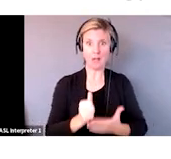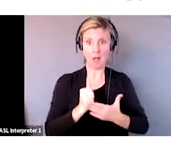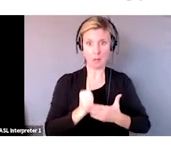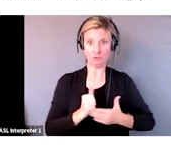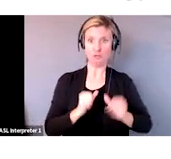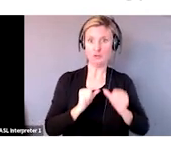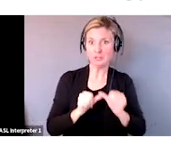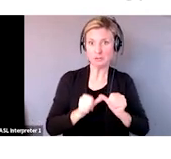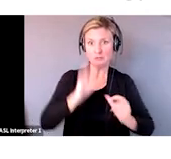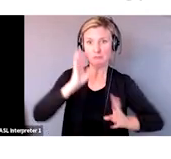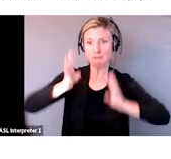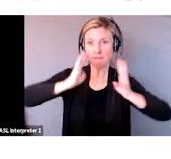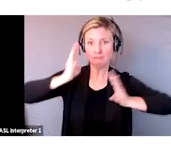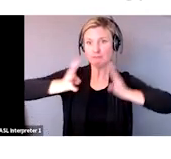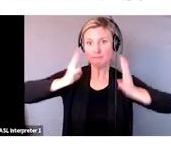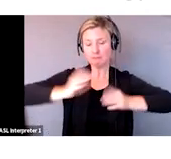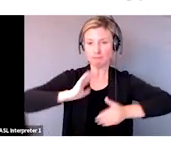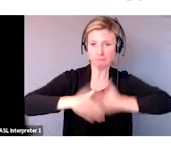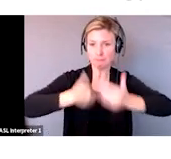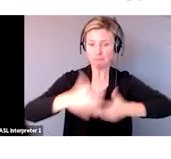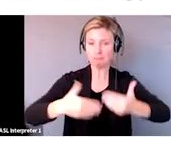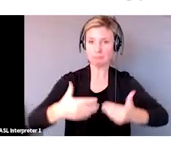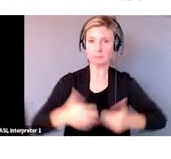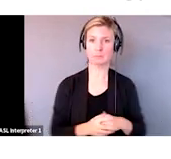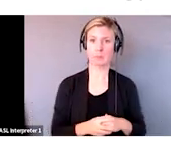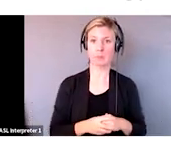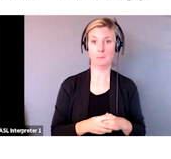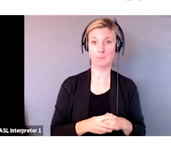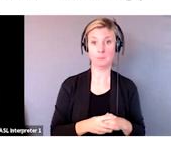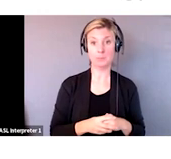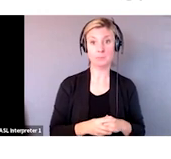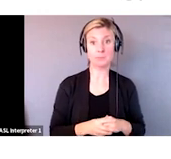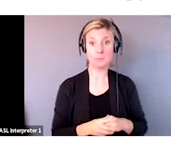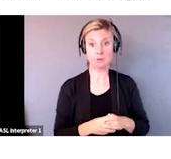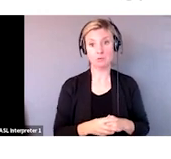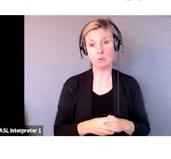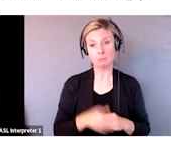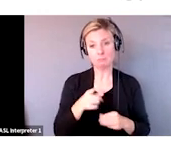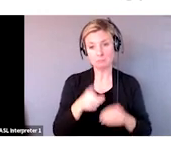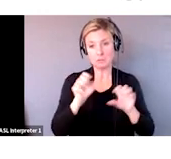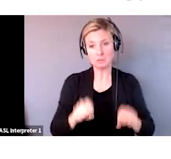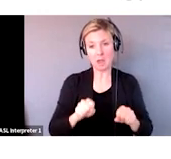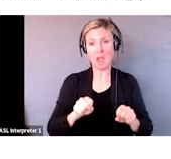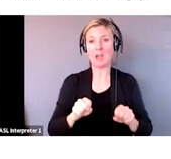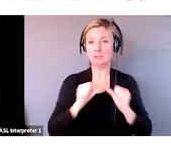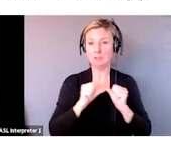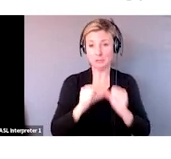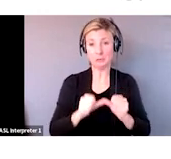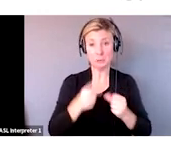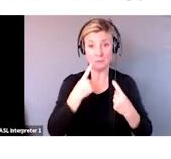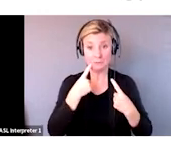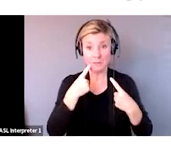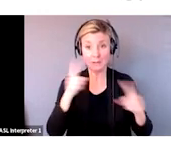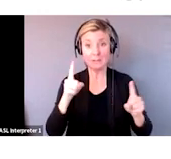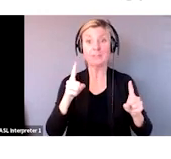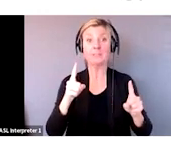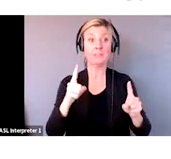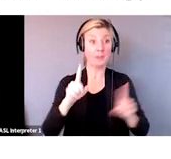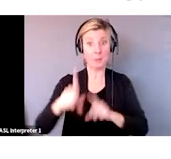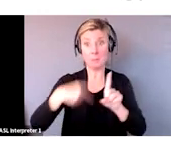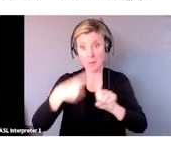innovation? How does it maximize the effectiveness and improve the success rate of your innovation